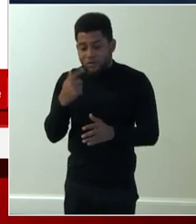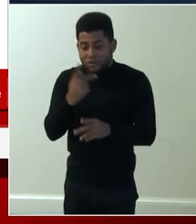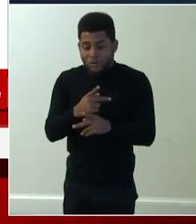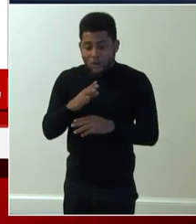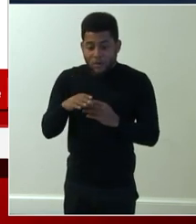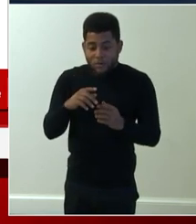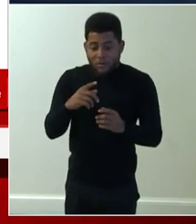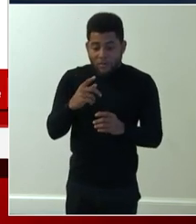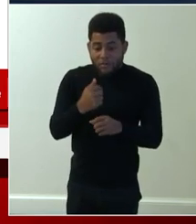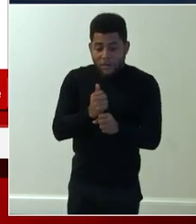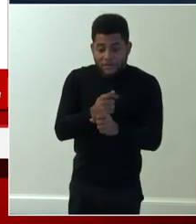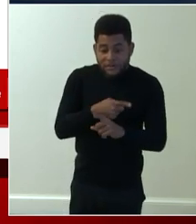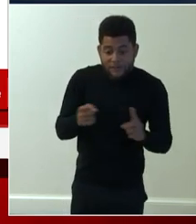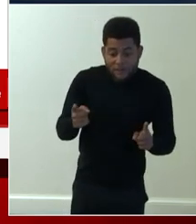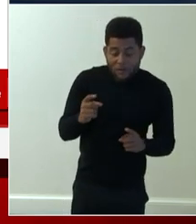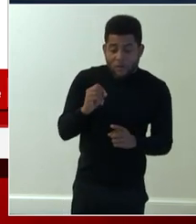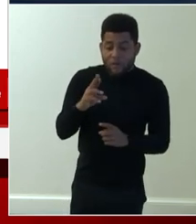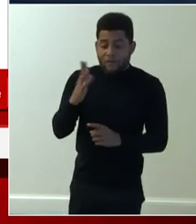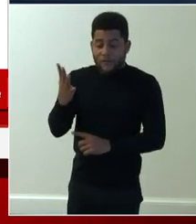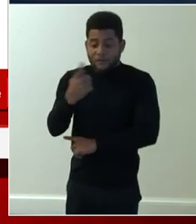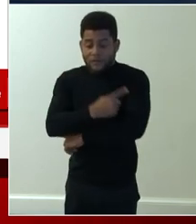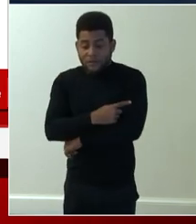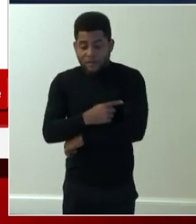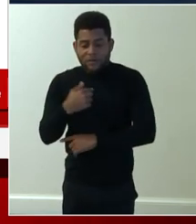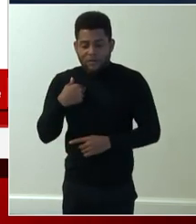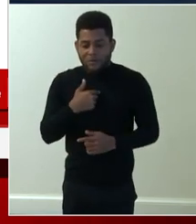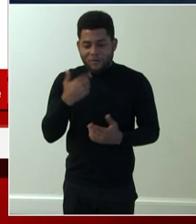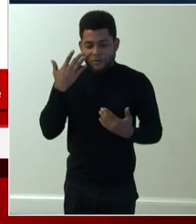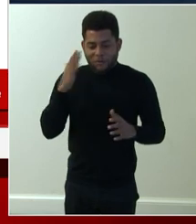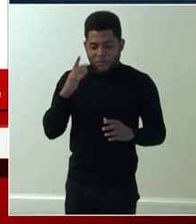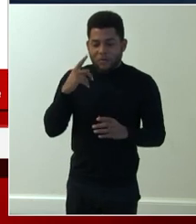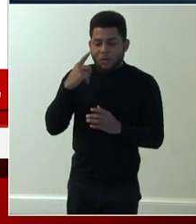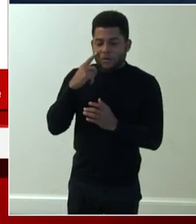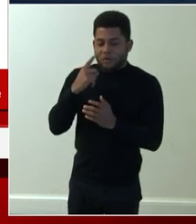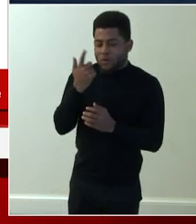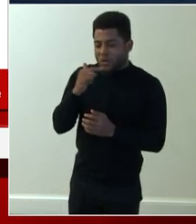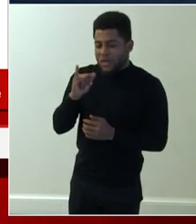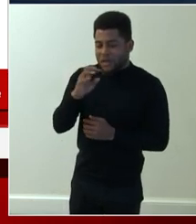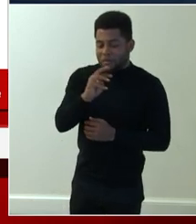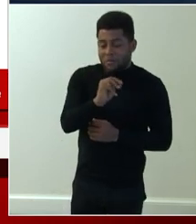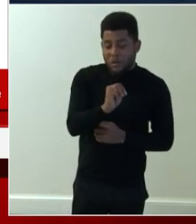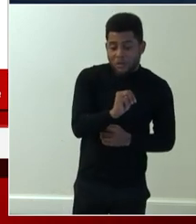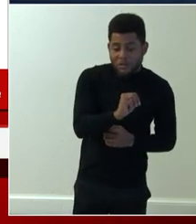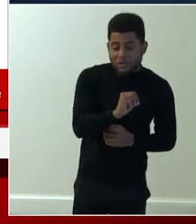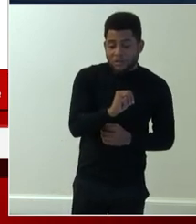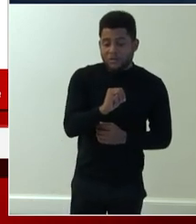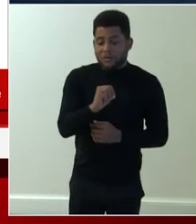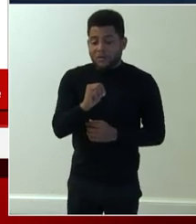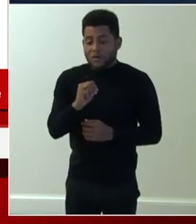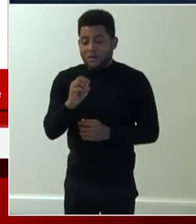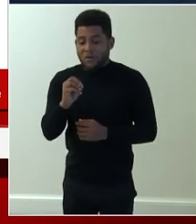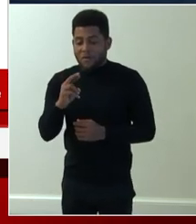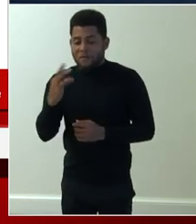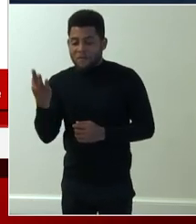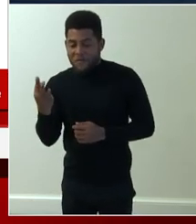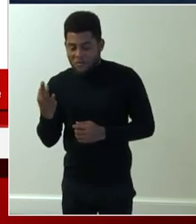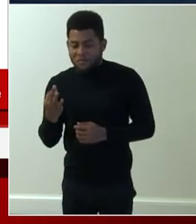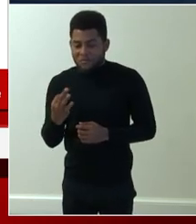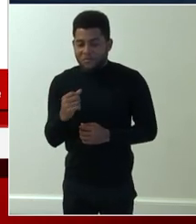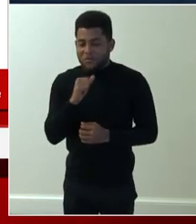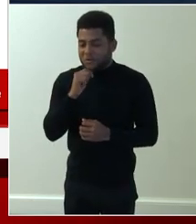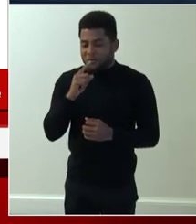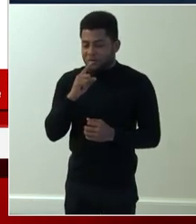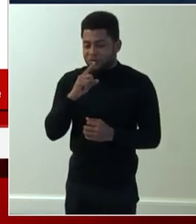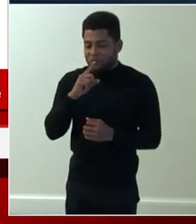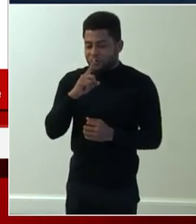days, we tend to be able to know on a Friday what it's going to look like on Monday. But that's certainly something that we'll continue to visit as the weeks